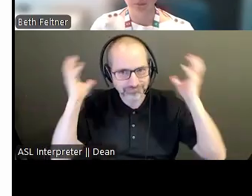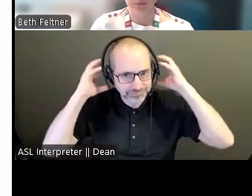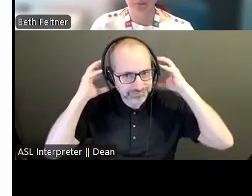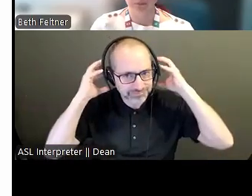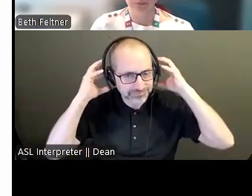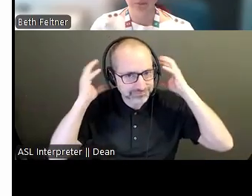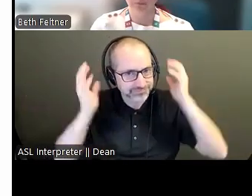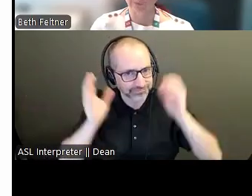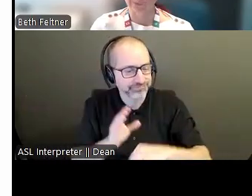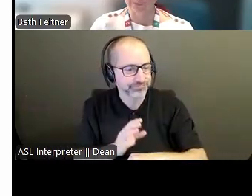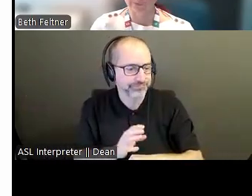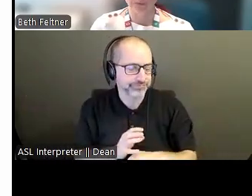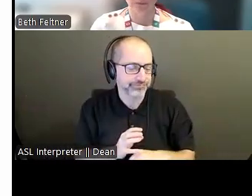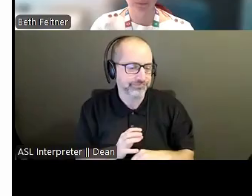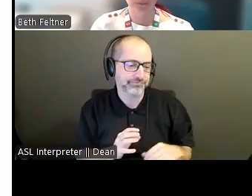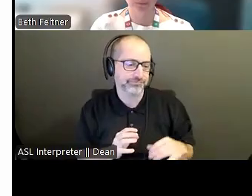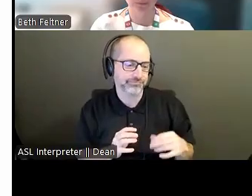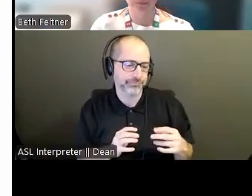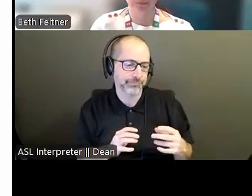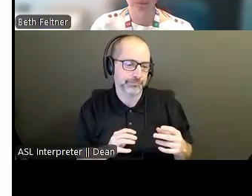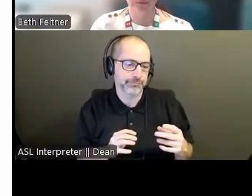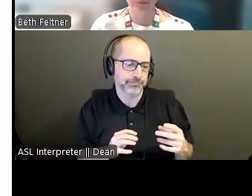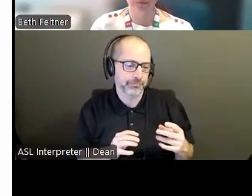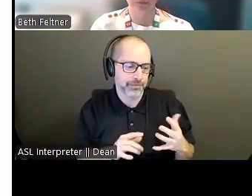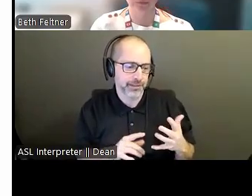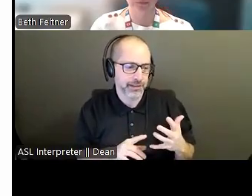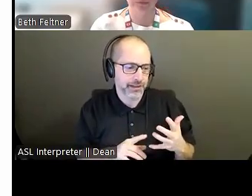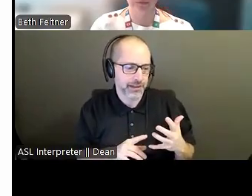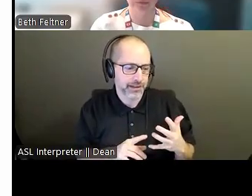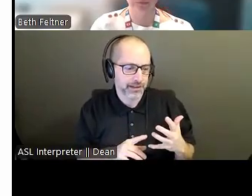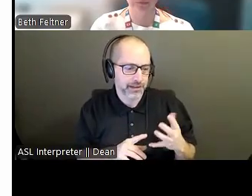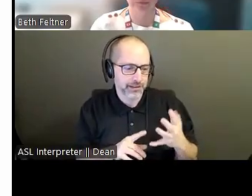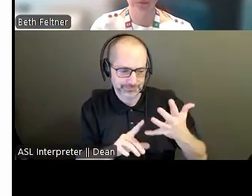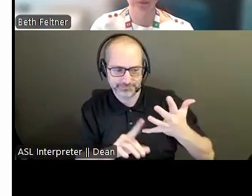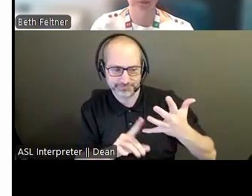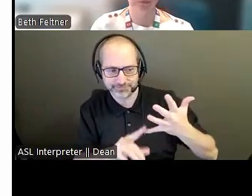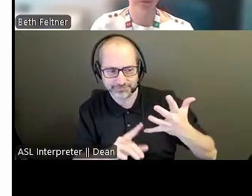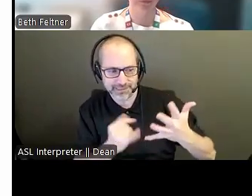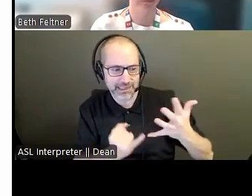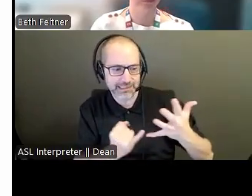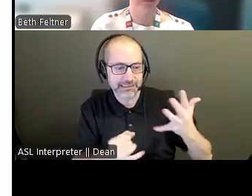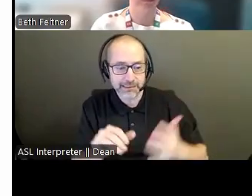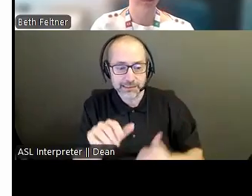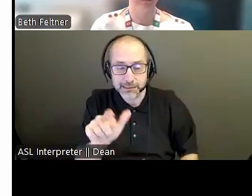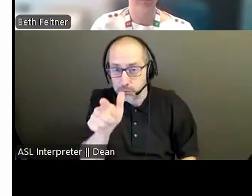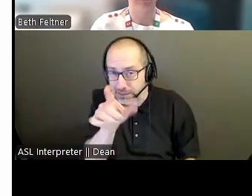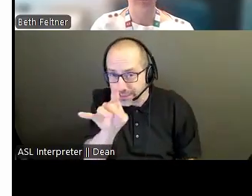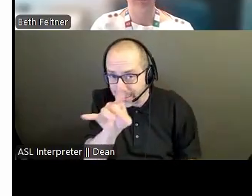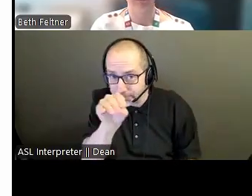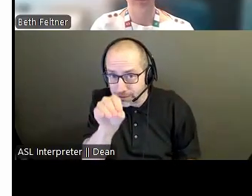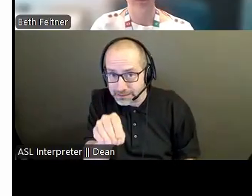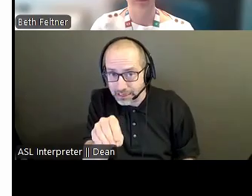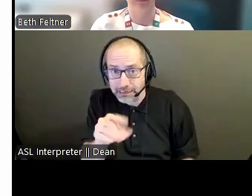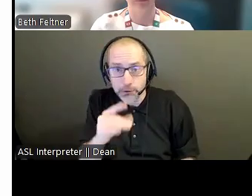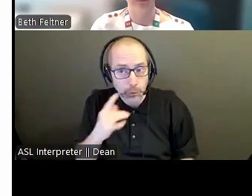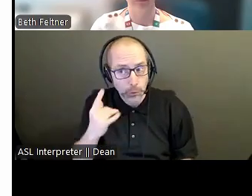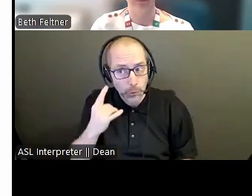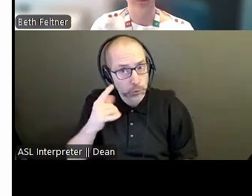And the other interesting stat is about 28% of those who could benefit from hearing